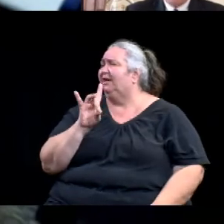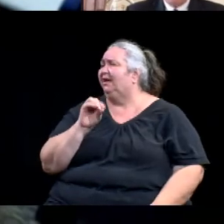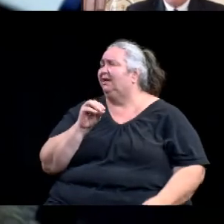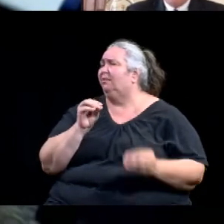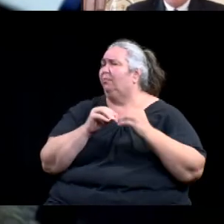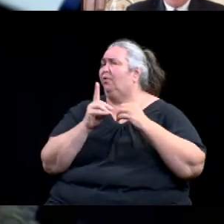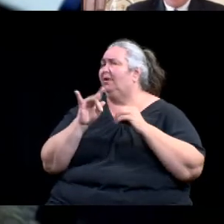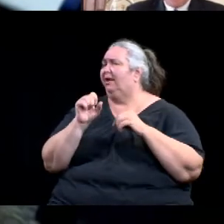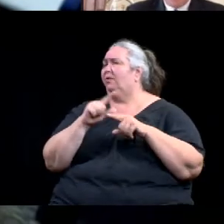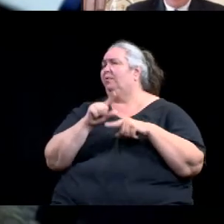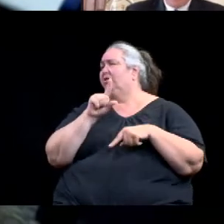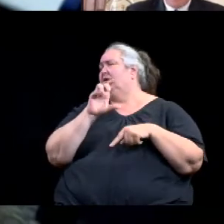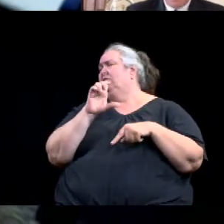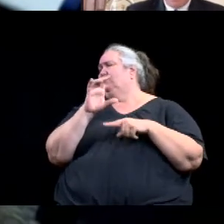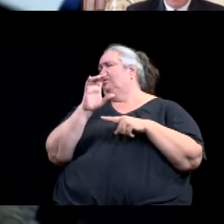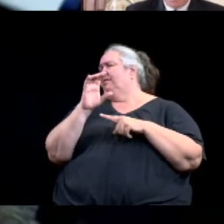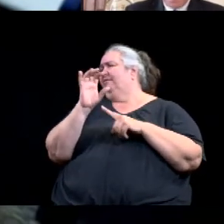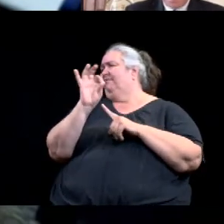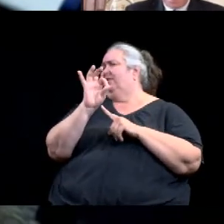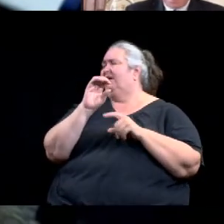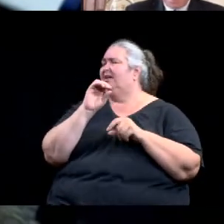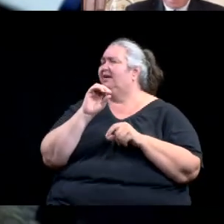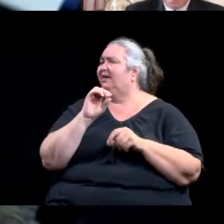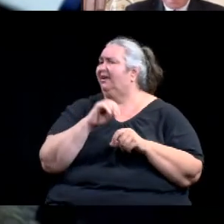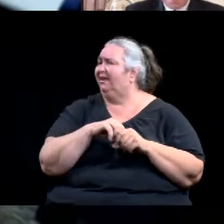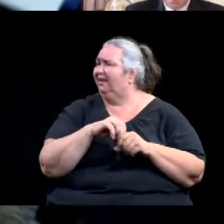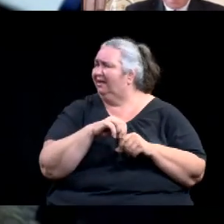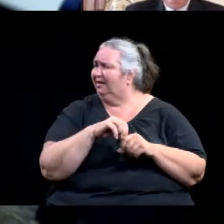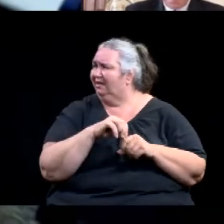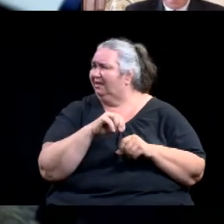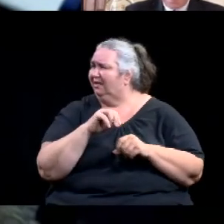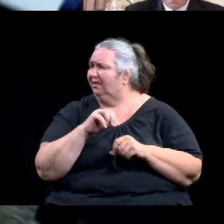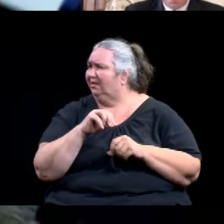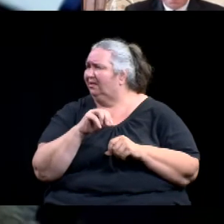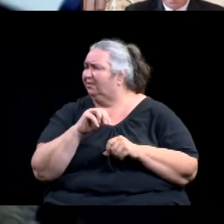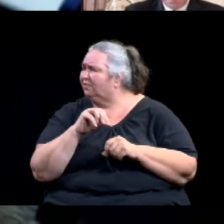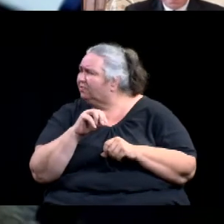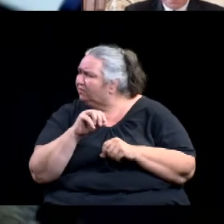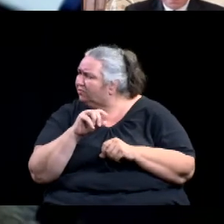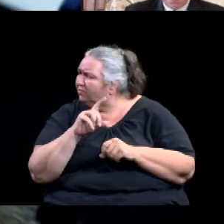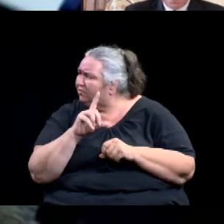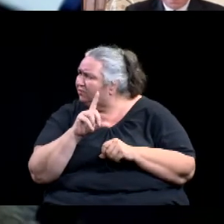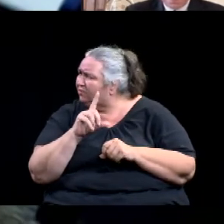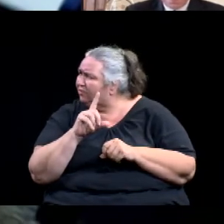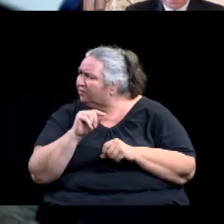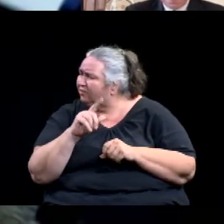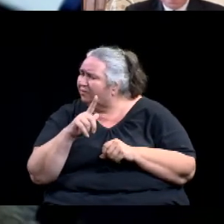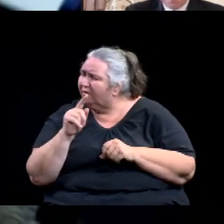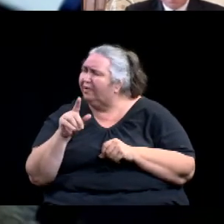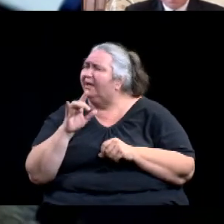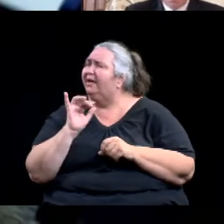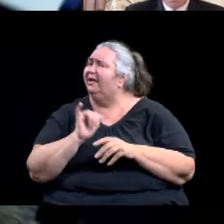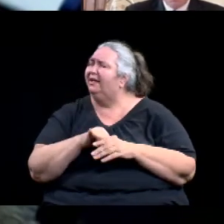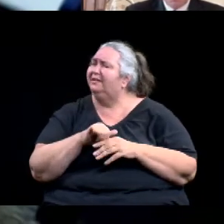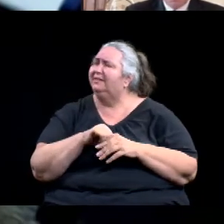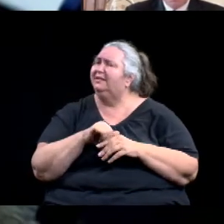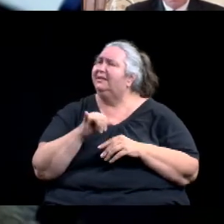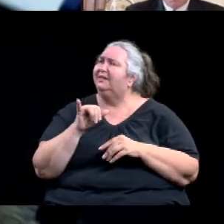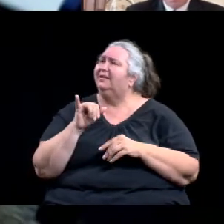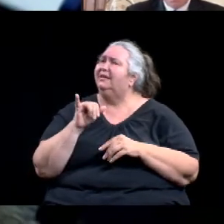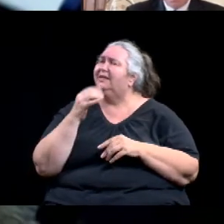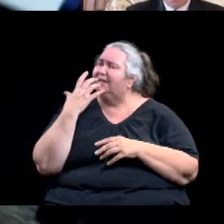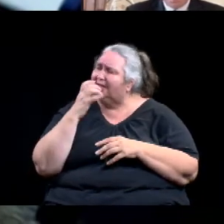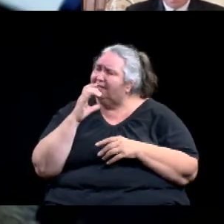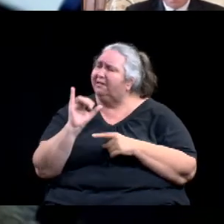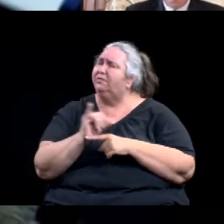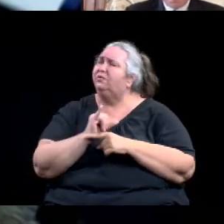the heat injury kills more Americans than any other natural disaster. Adaptation will include providing adequate cooling centers for those without access to air conditioning. We